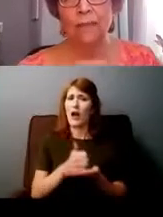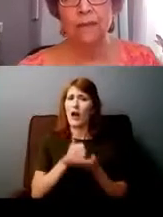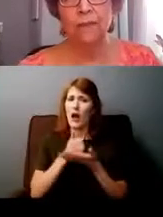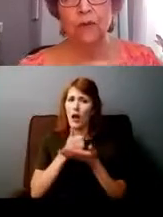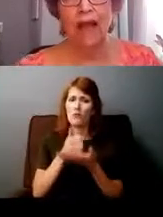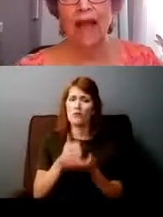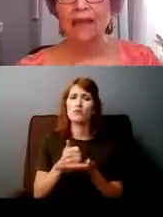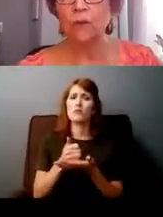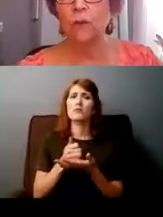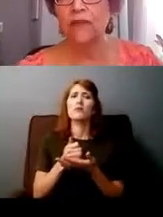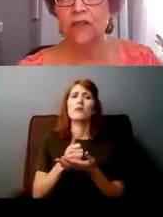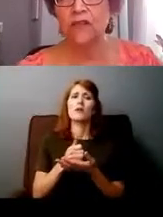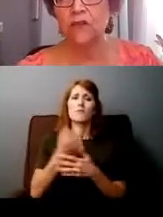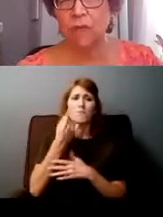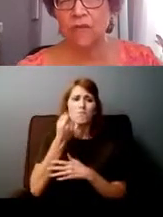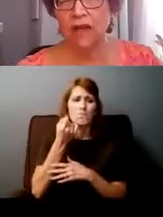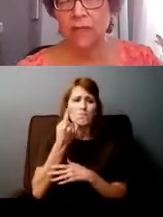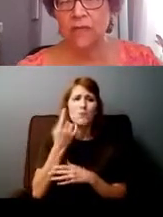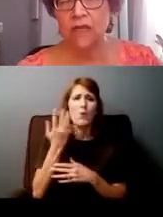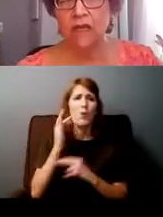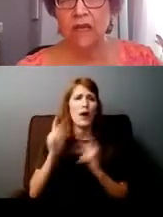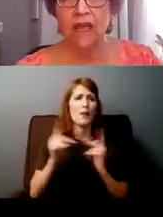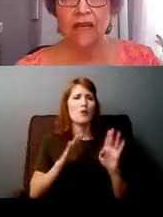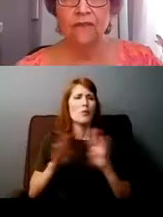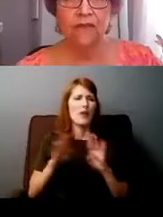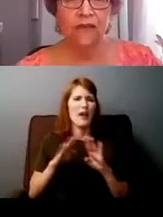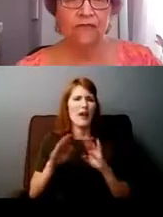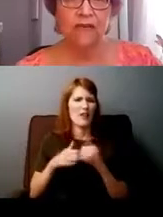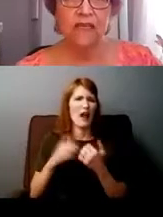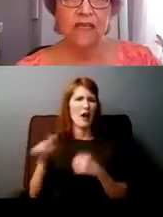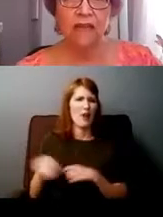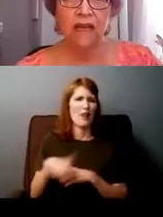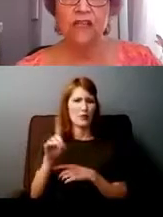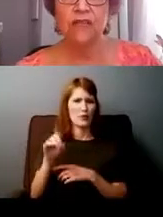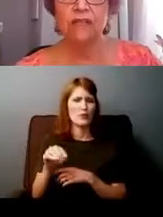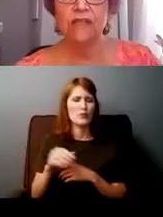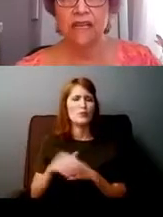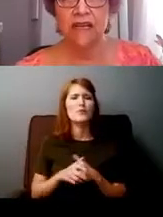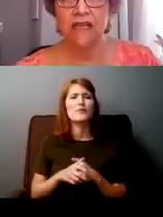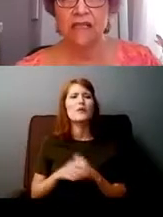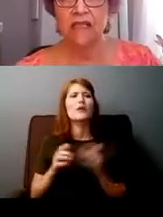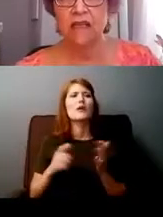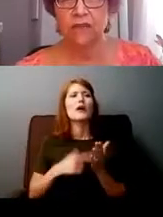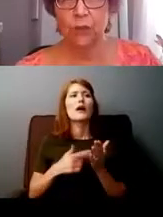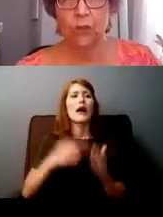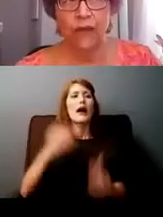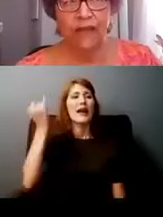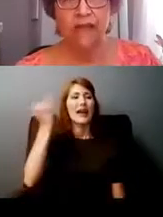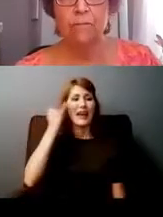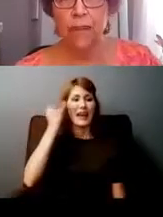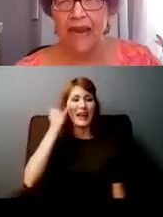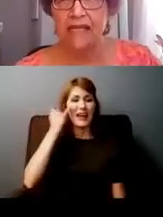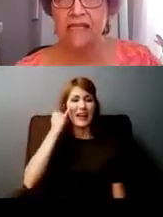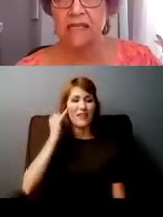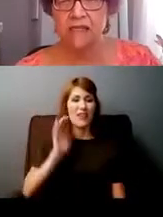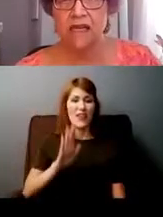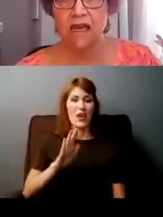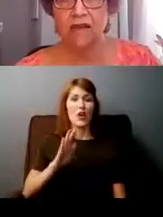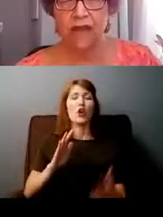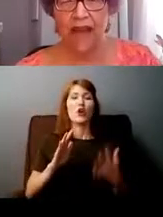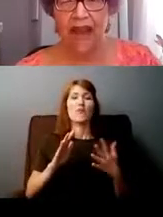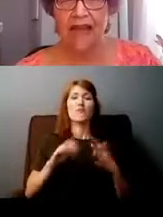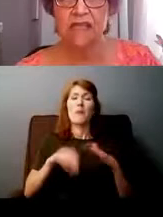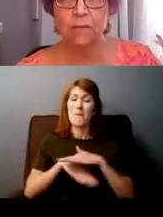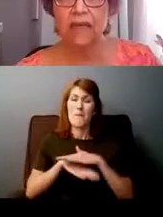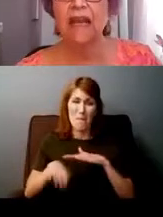why people act the way they do sometimes. If physiological needs, if the really basic